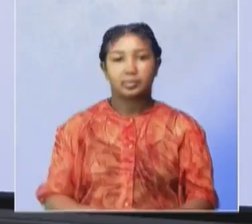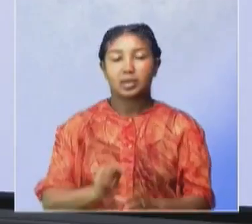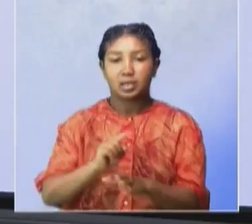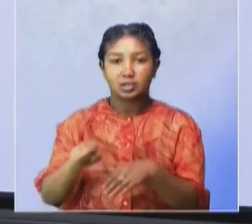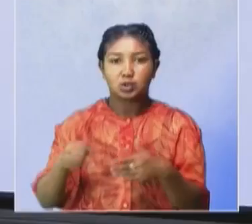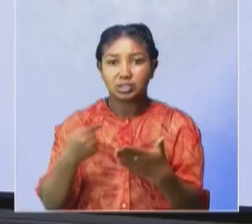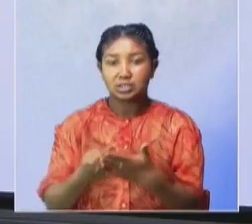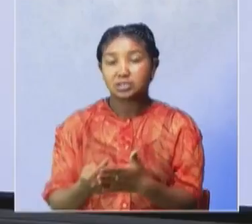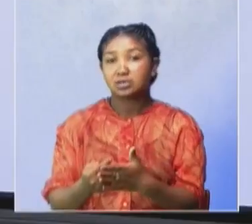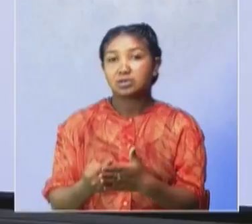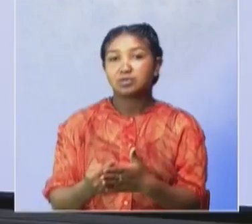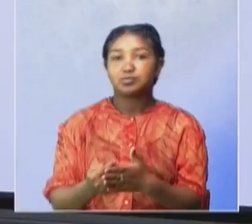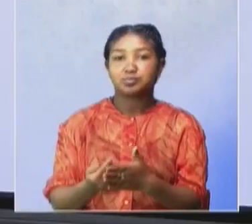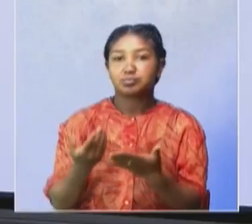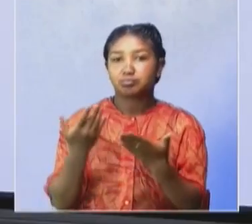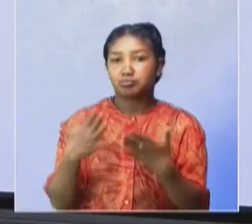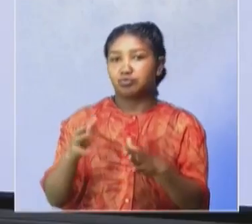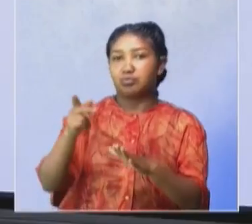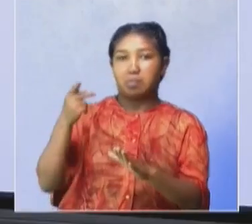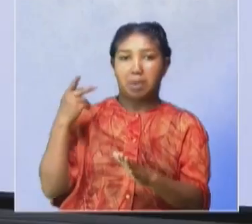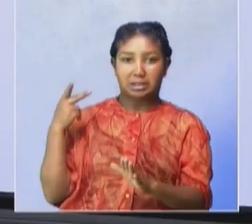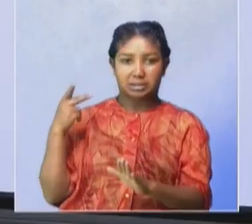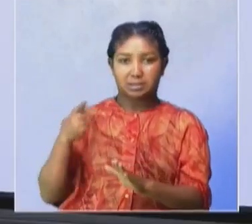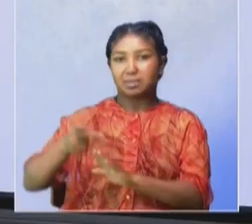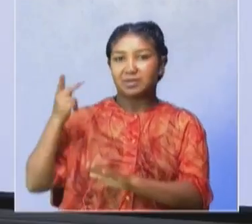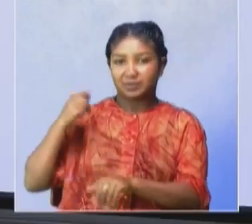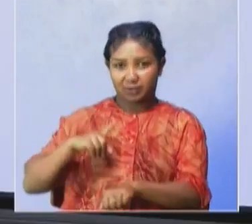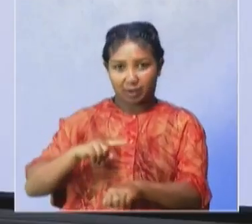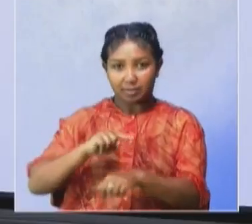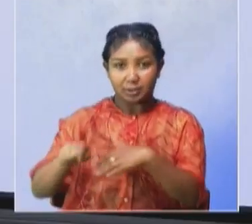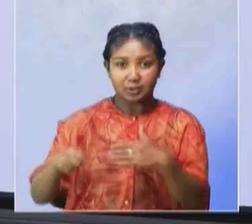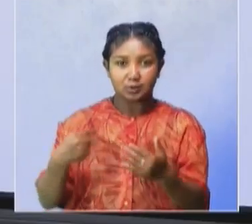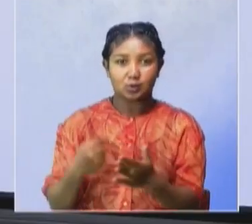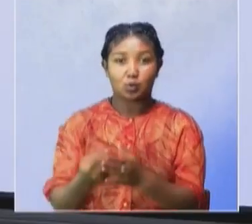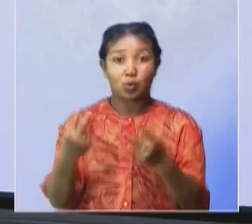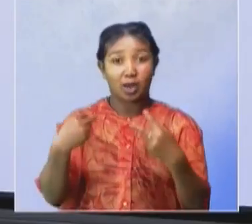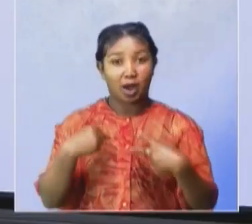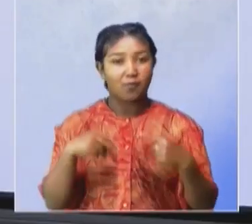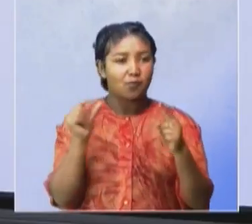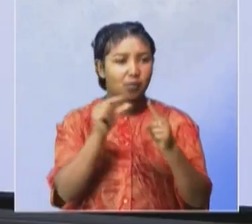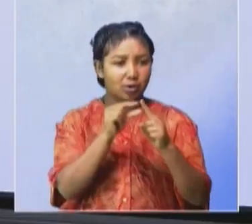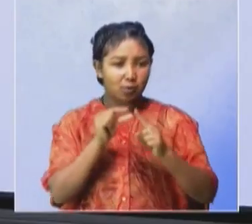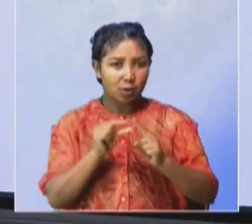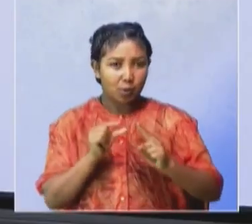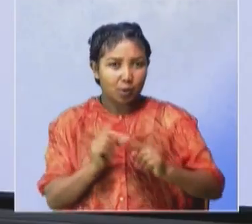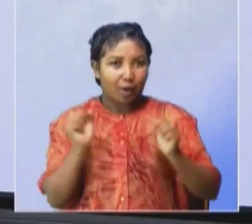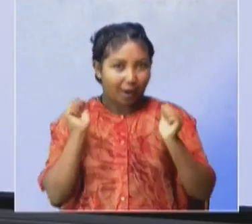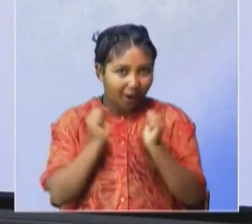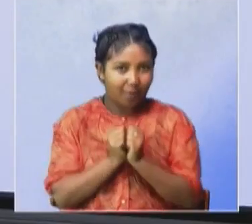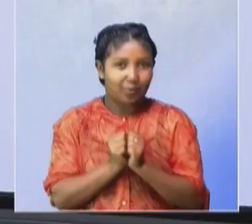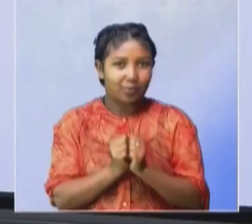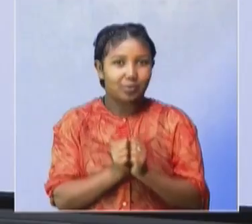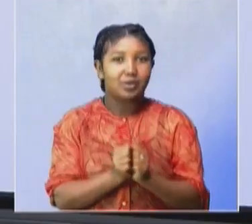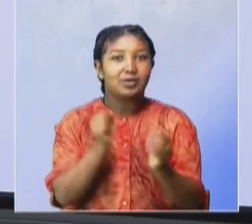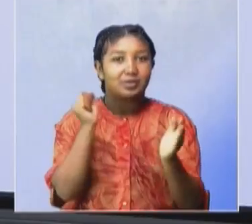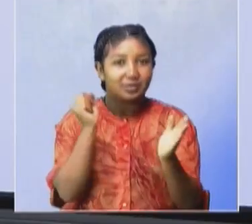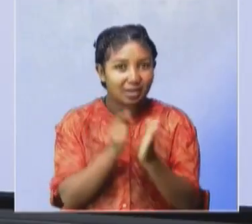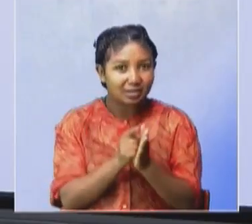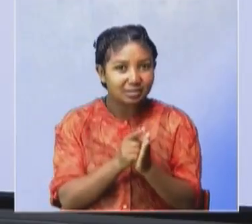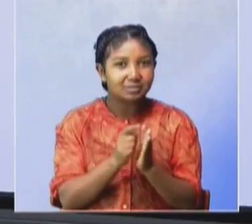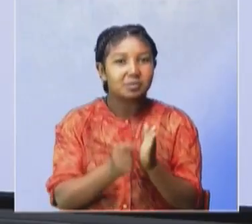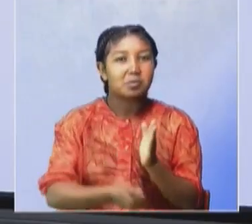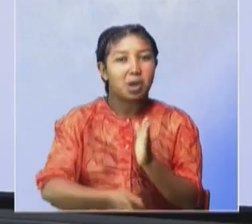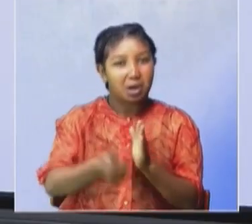use? This is already past and previous time. So we have words that we are going to use, like as a